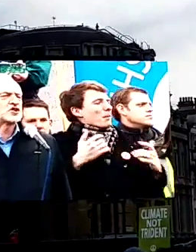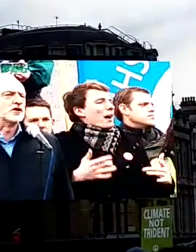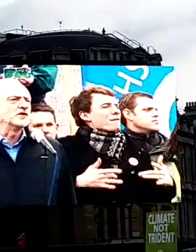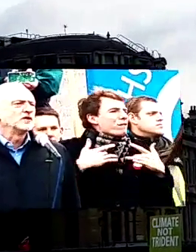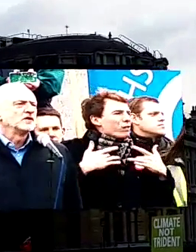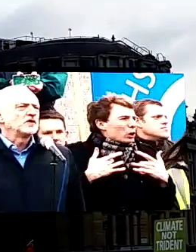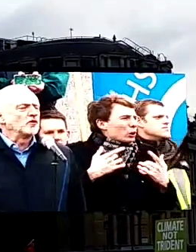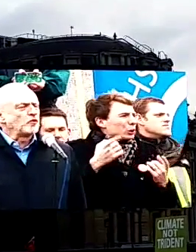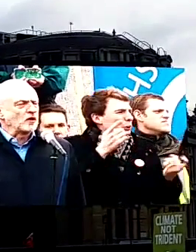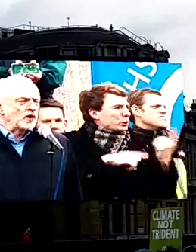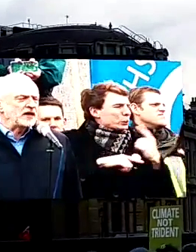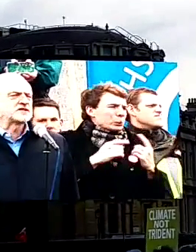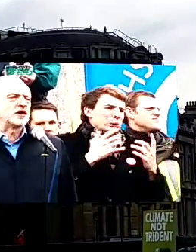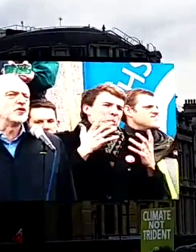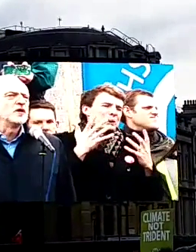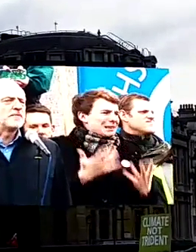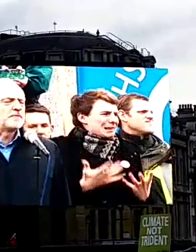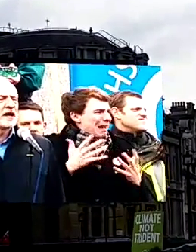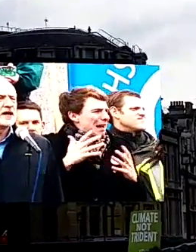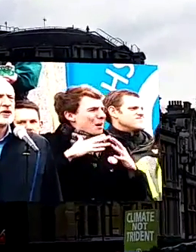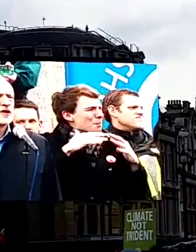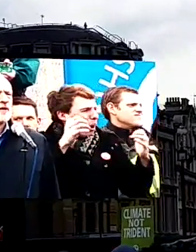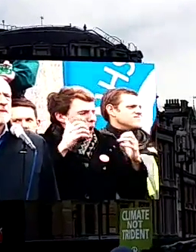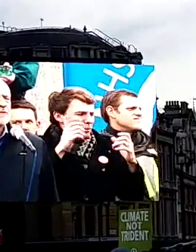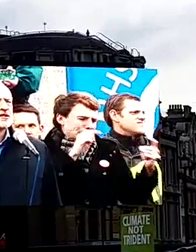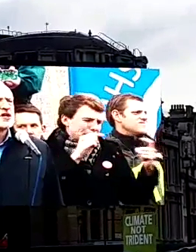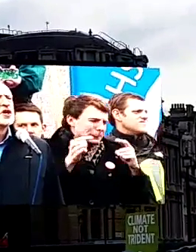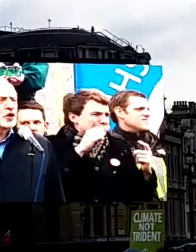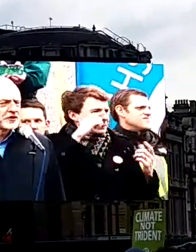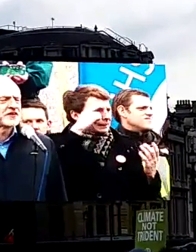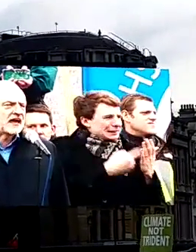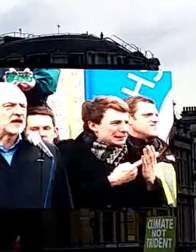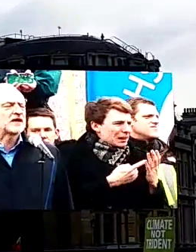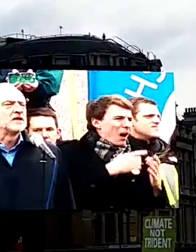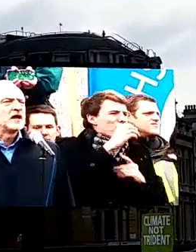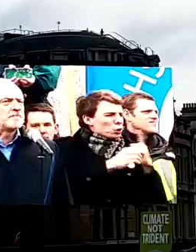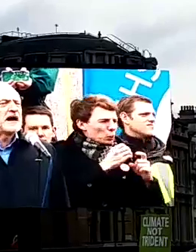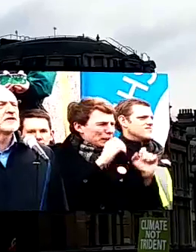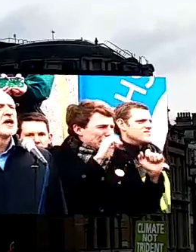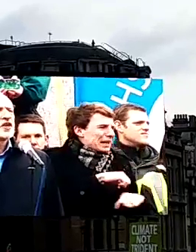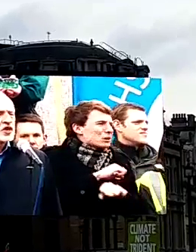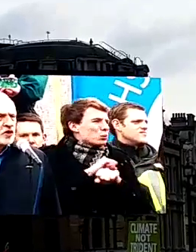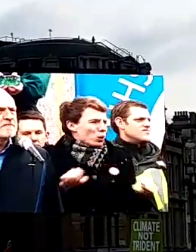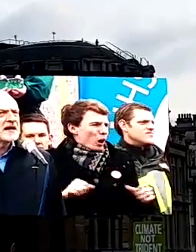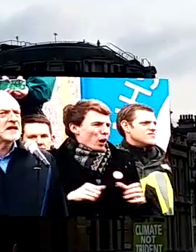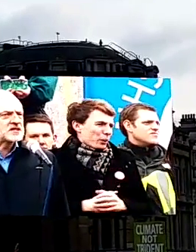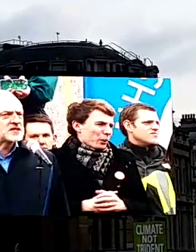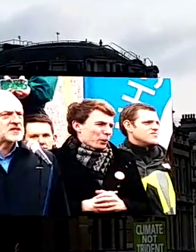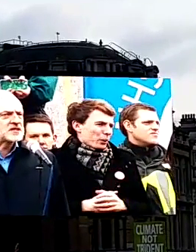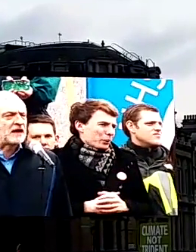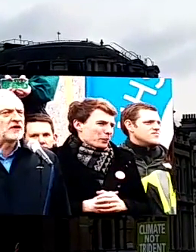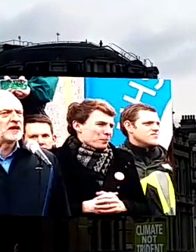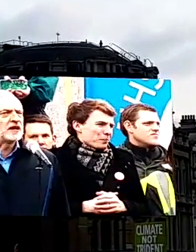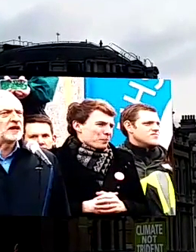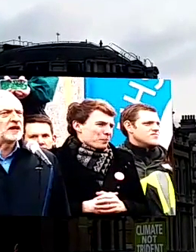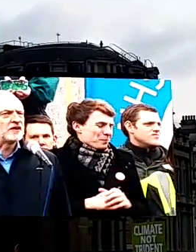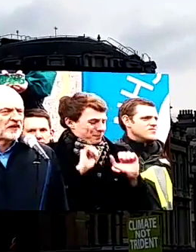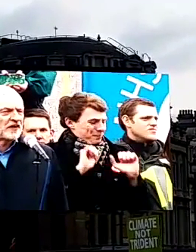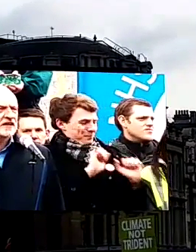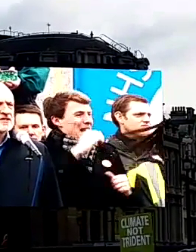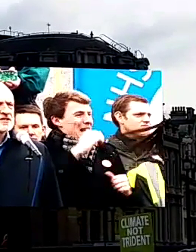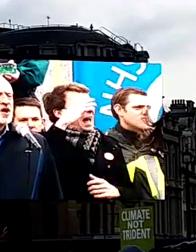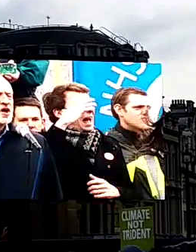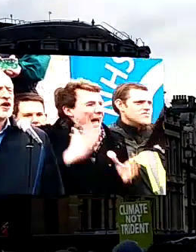make a decision on what we do about our nuclear weapons should think about the